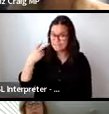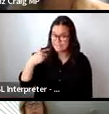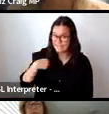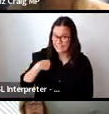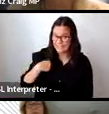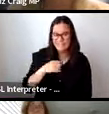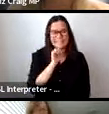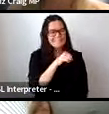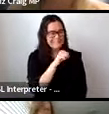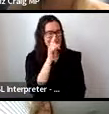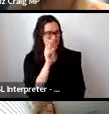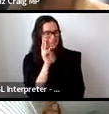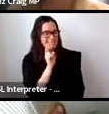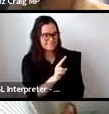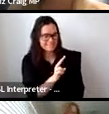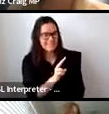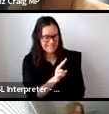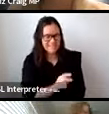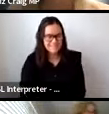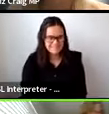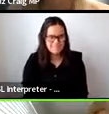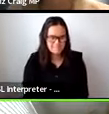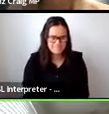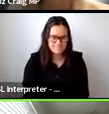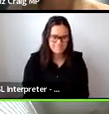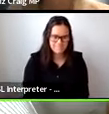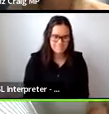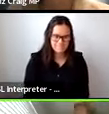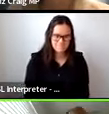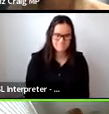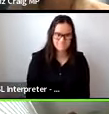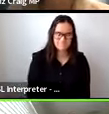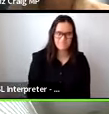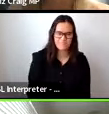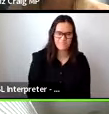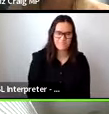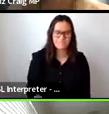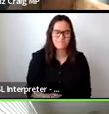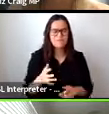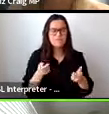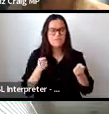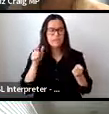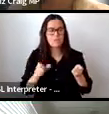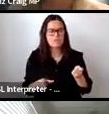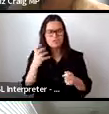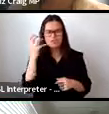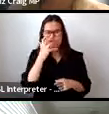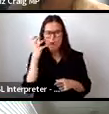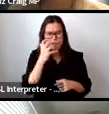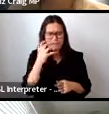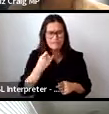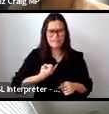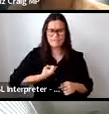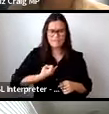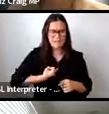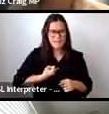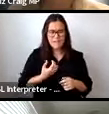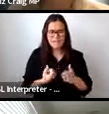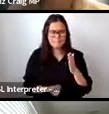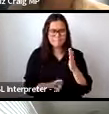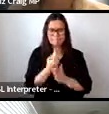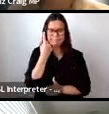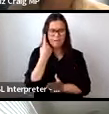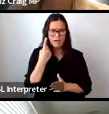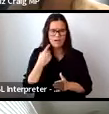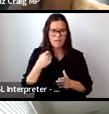Yes, we can both see and hear you, excellent. David. Excellent. Sorry, Thank you. that was entirely my fault. Somehow I got thrown out of the public